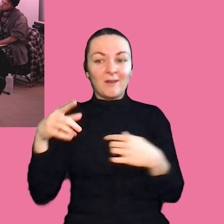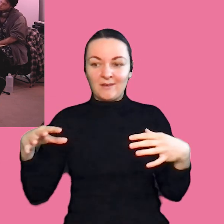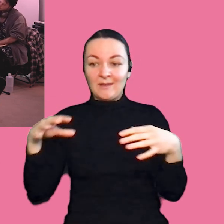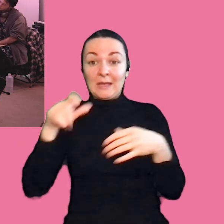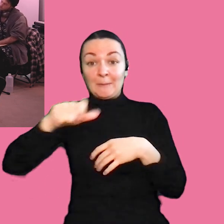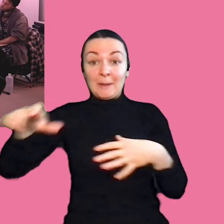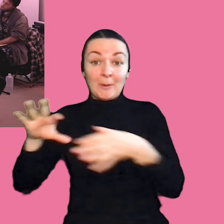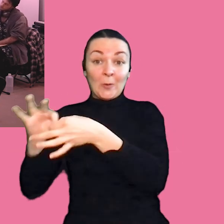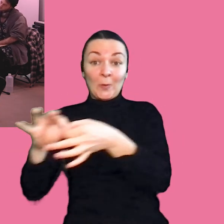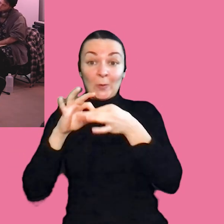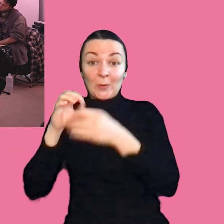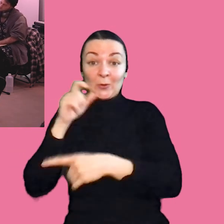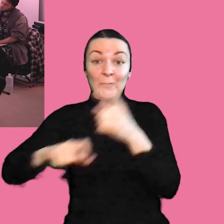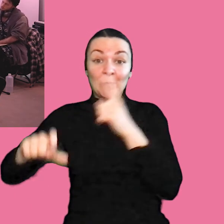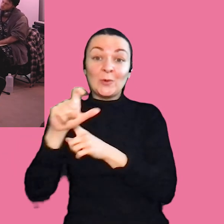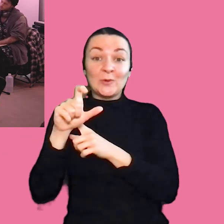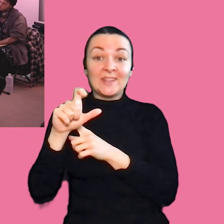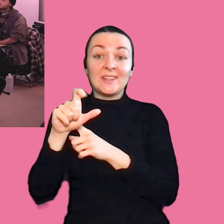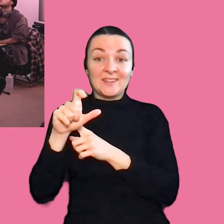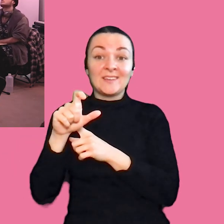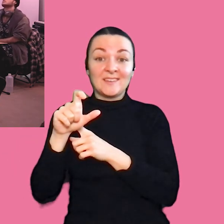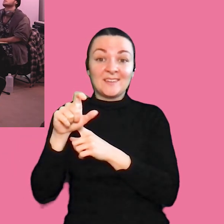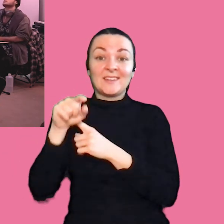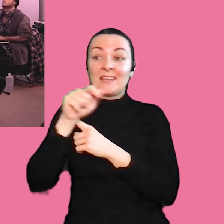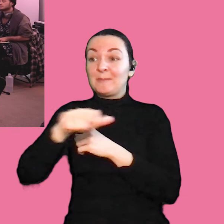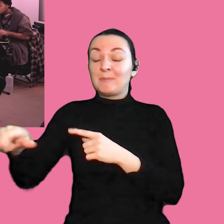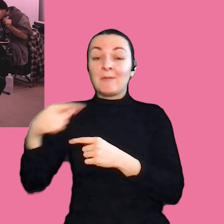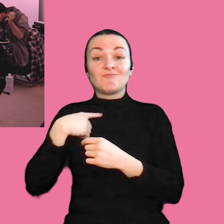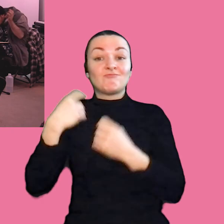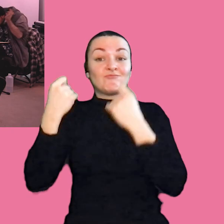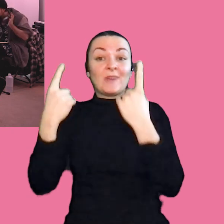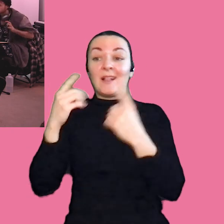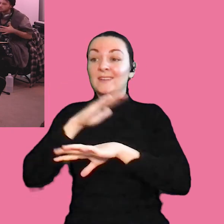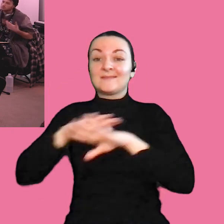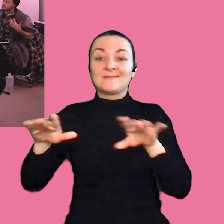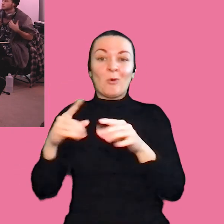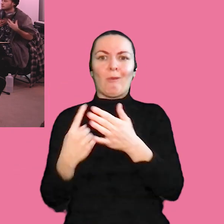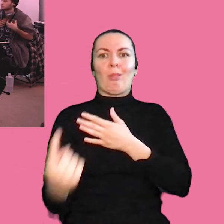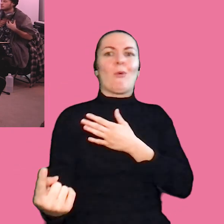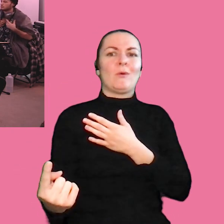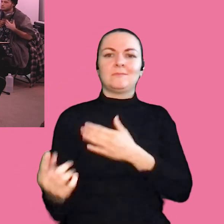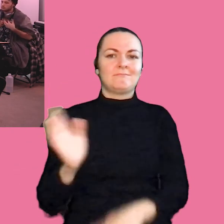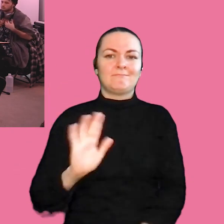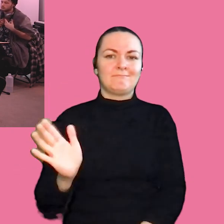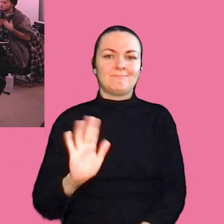to connect people within that community together, and people realizing that they're not alone, that there's,